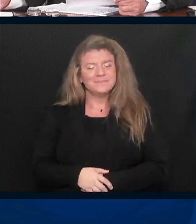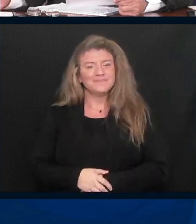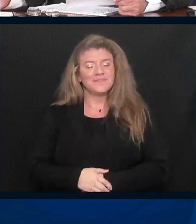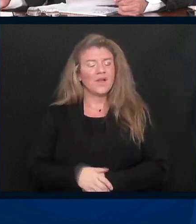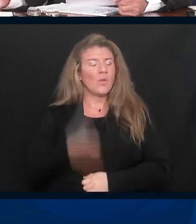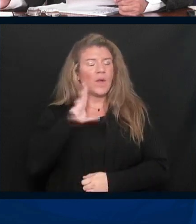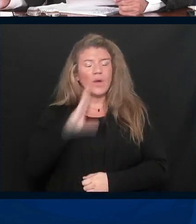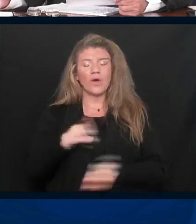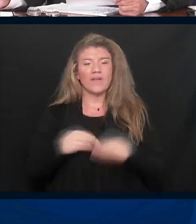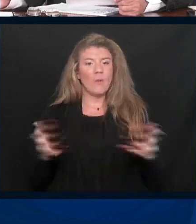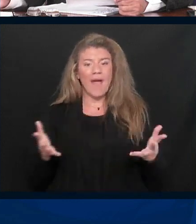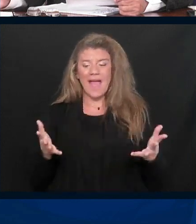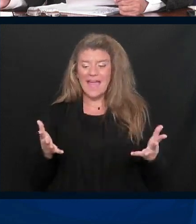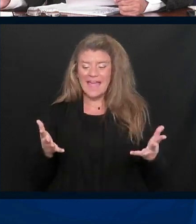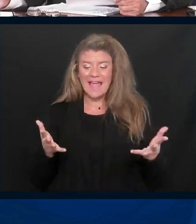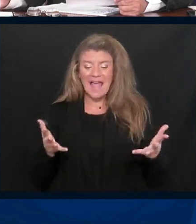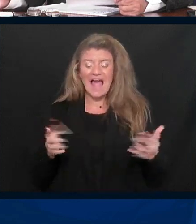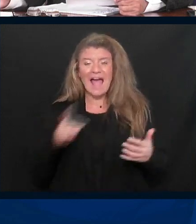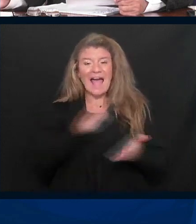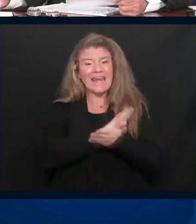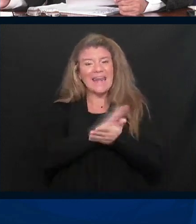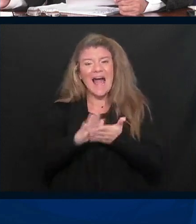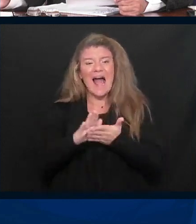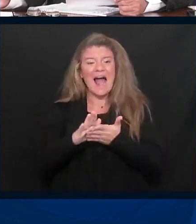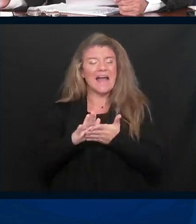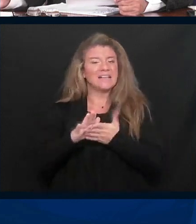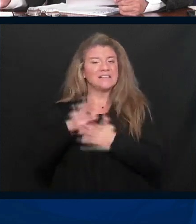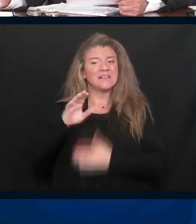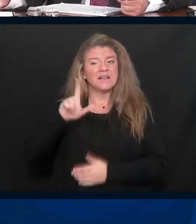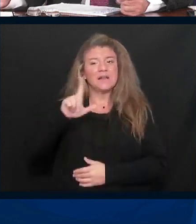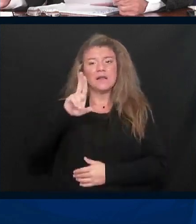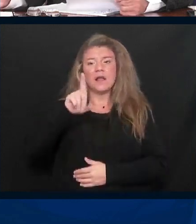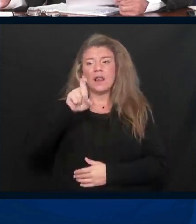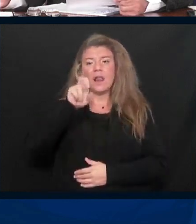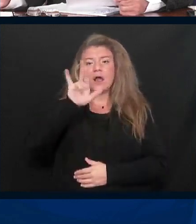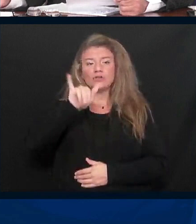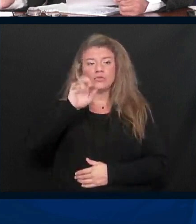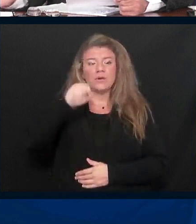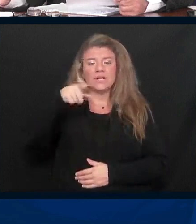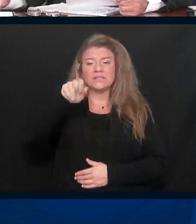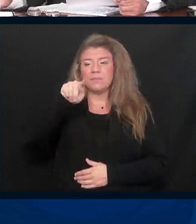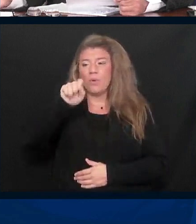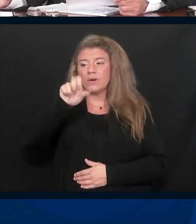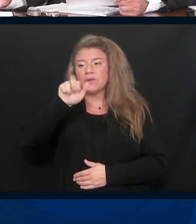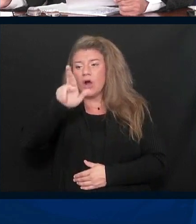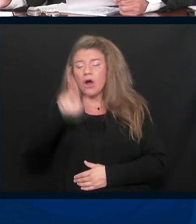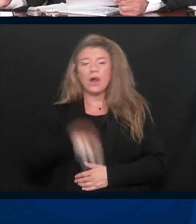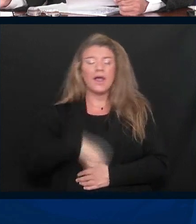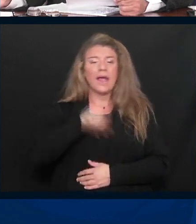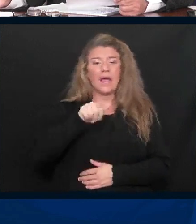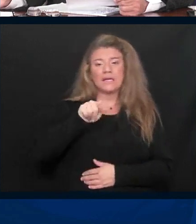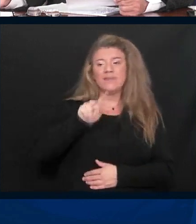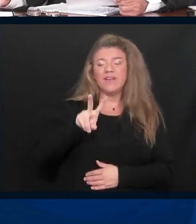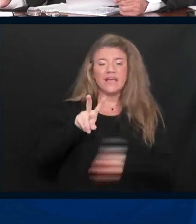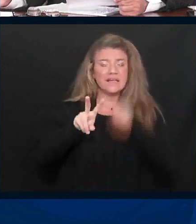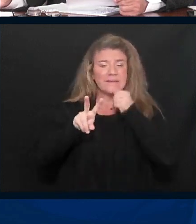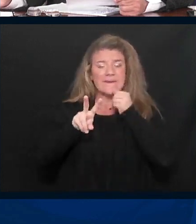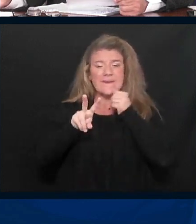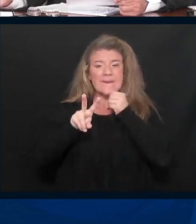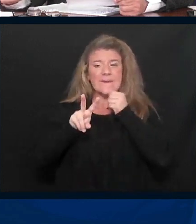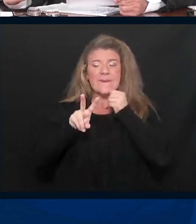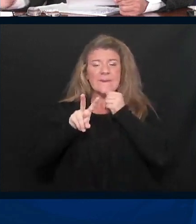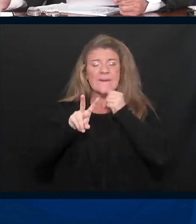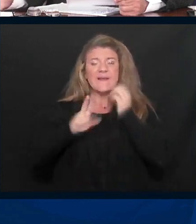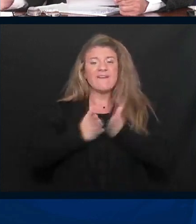to give away a real nice luxury sports car. We're going to give away ATVs and a custom